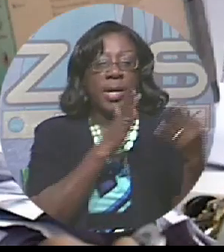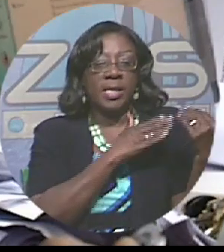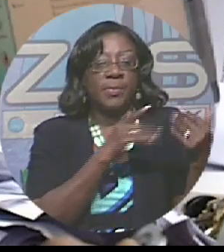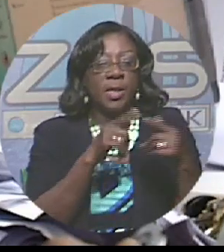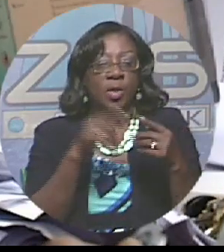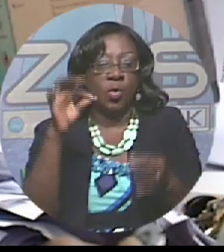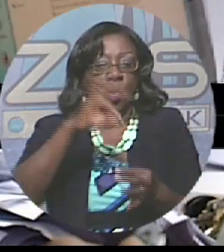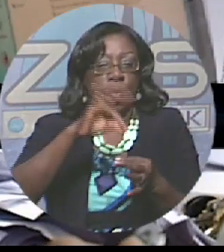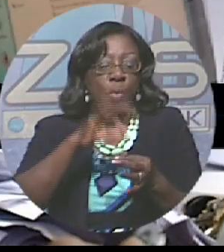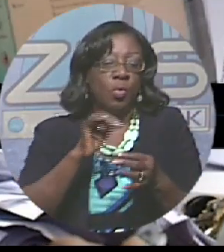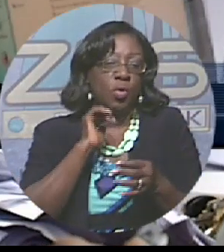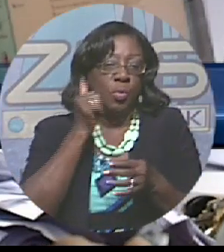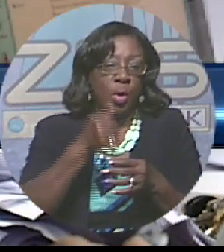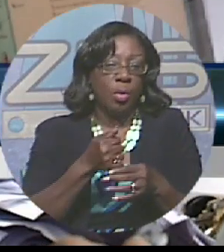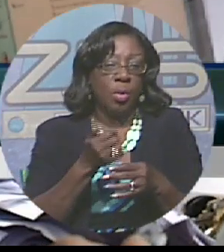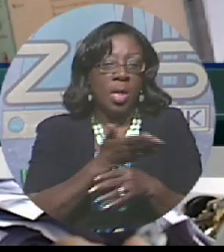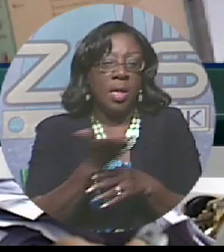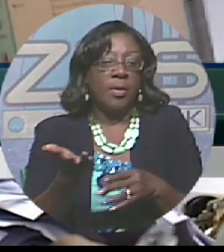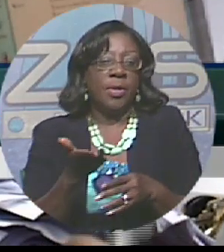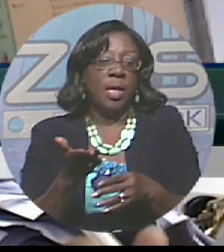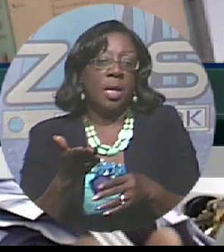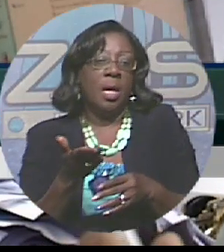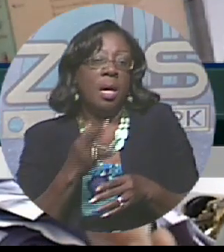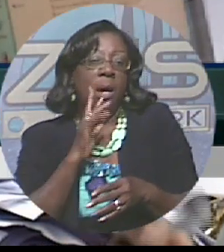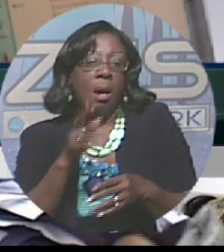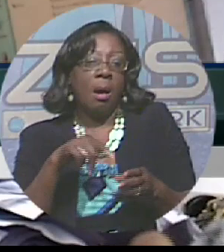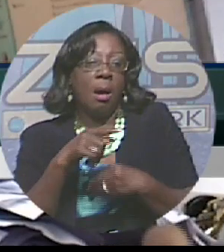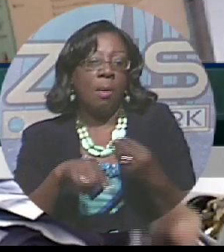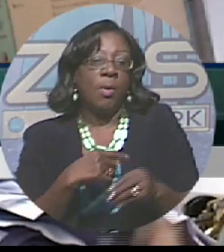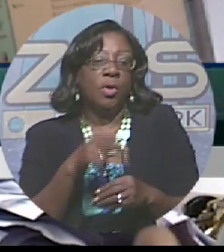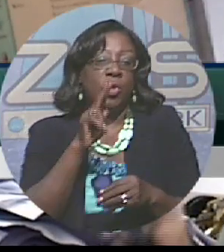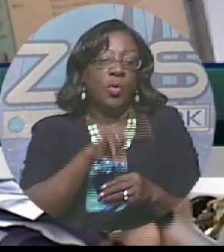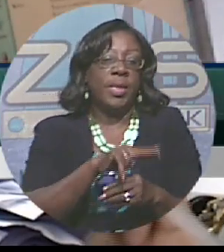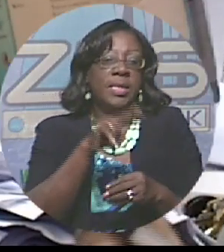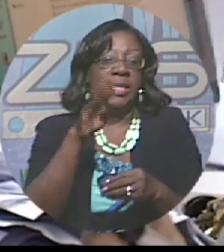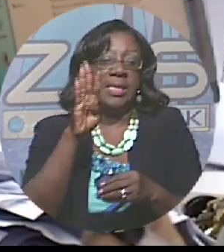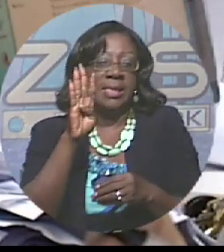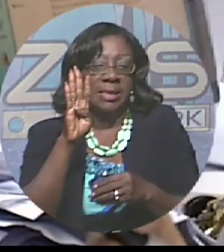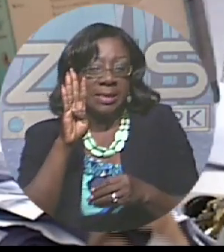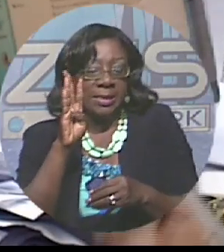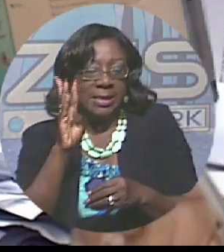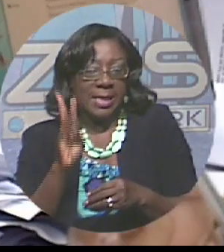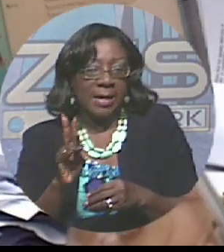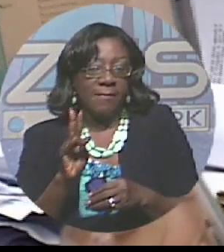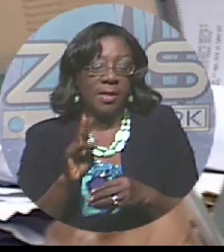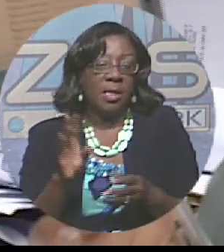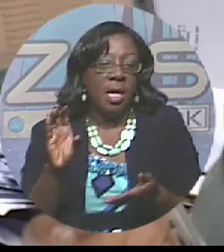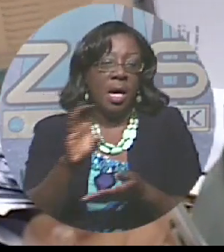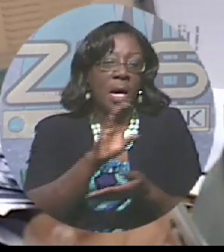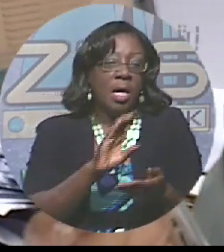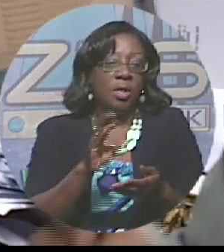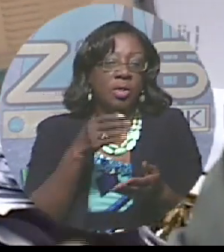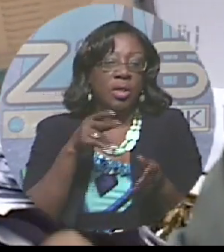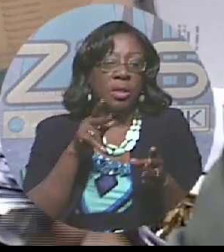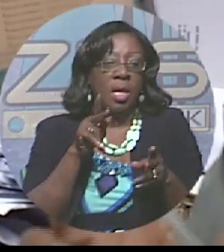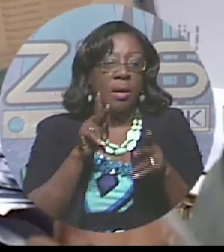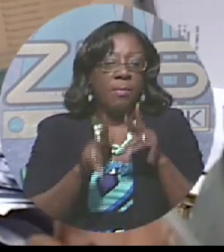me, there are about 2,700 persons now on the register for New Providence, and